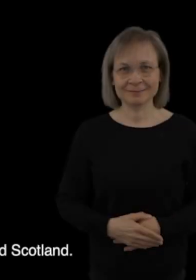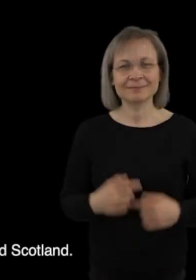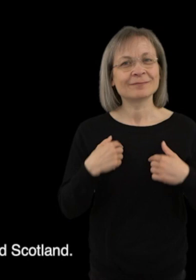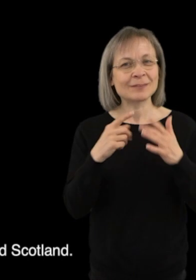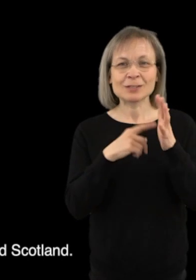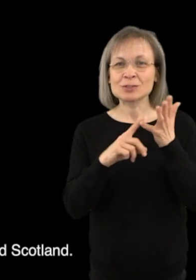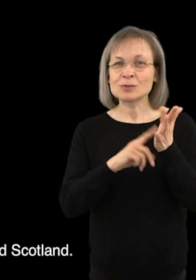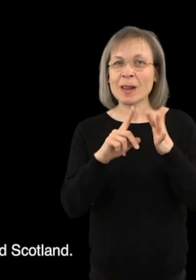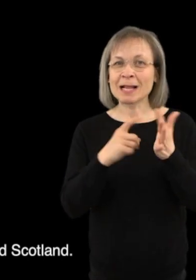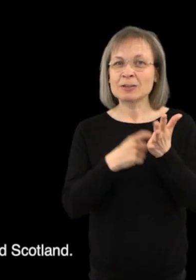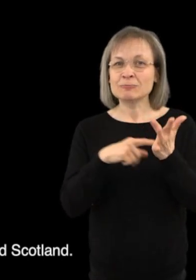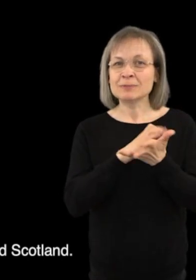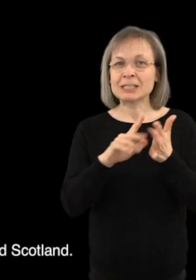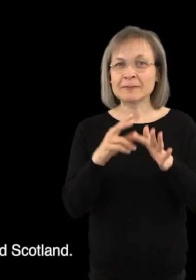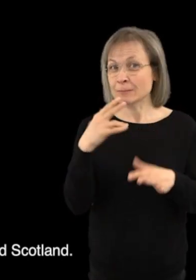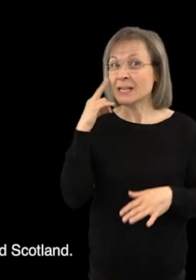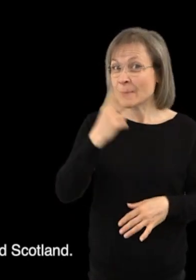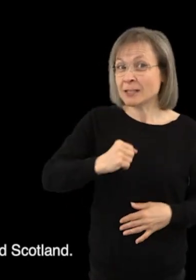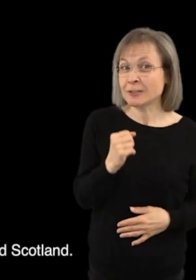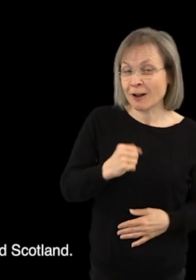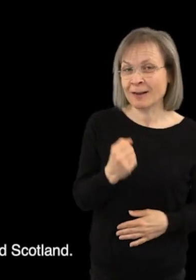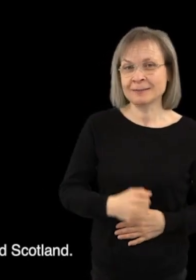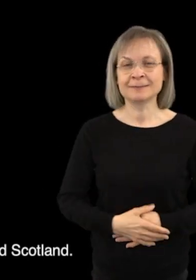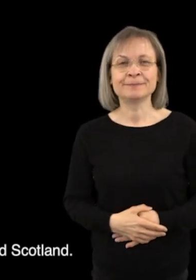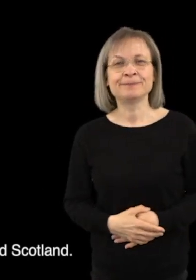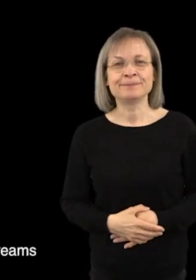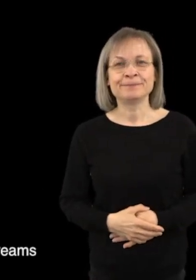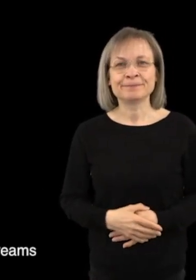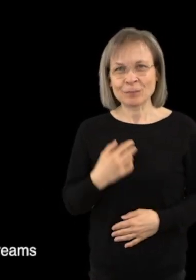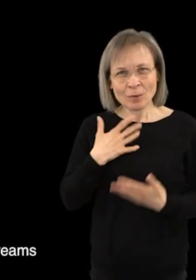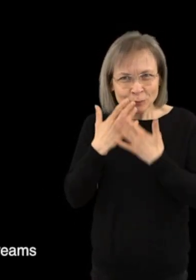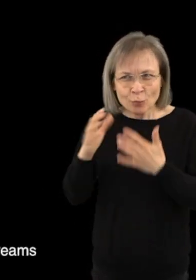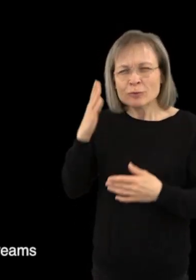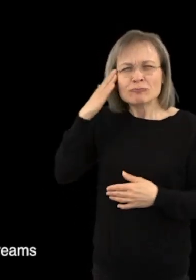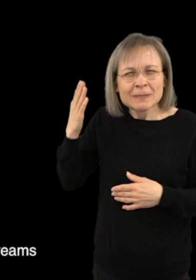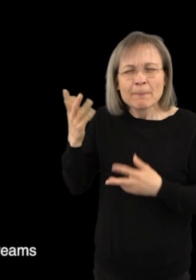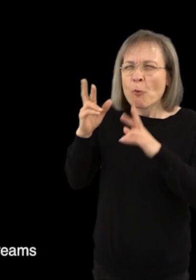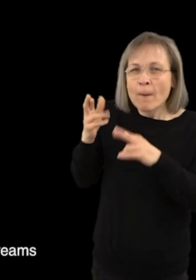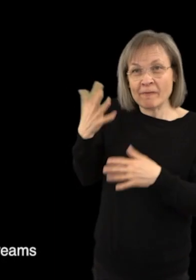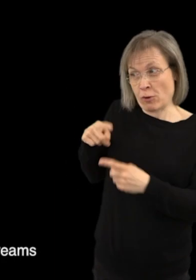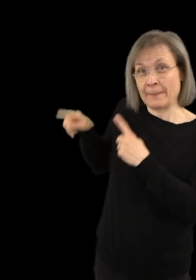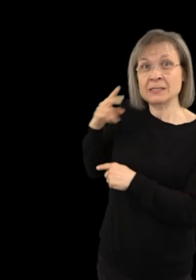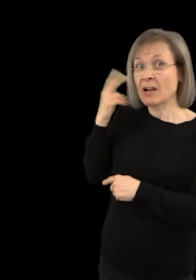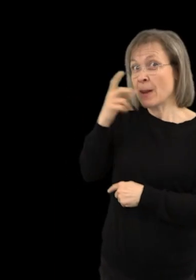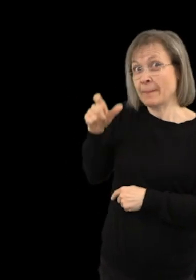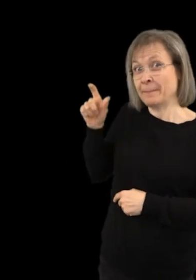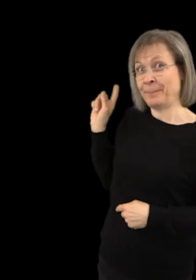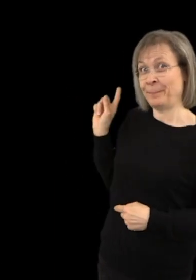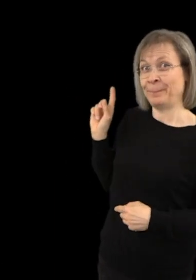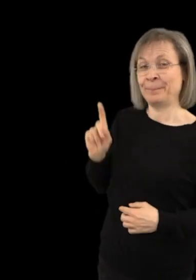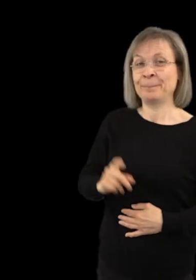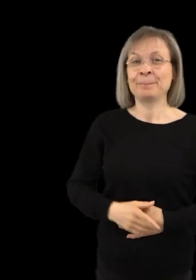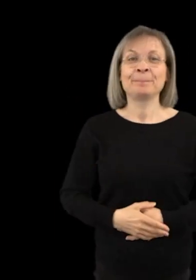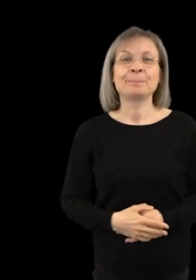Hello, I'm Julie Ritchie from DeafBlind Scotland. Let me take you on a journey through the dreams and hopes of